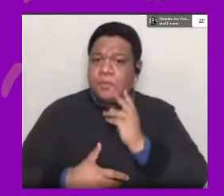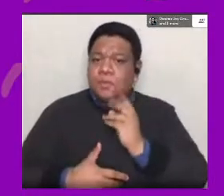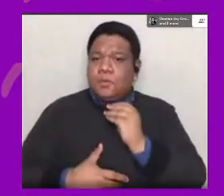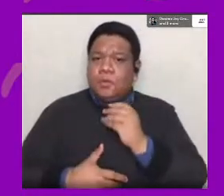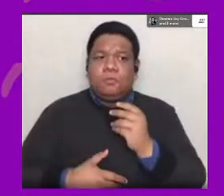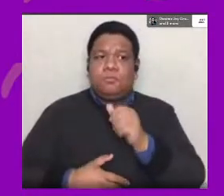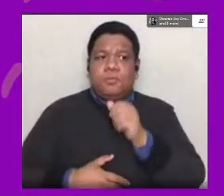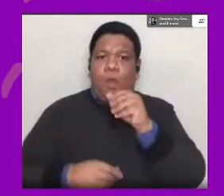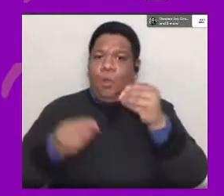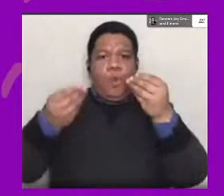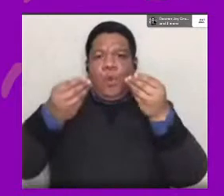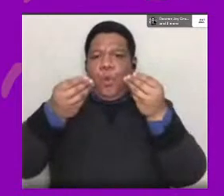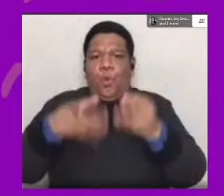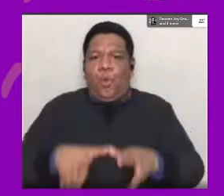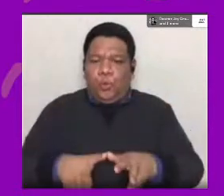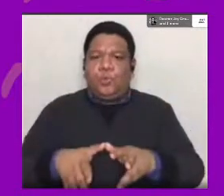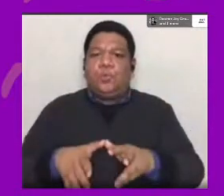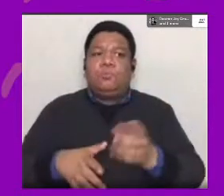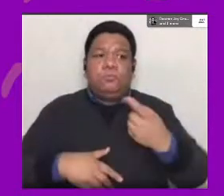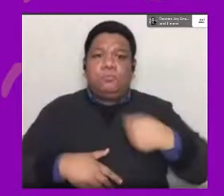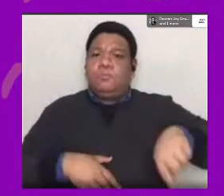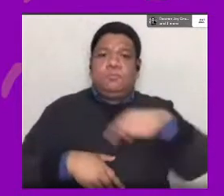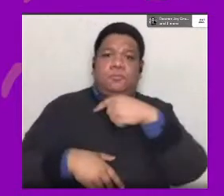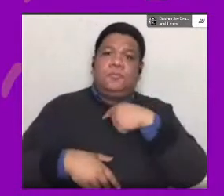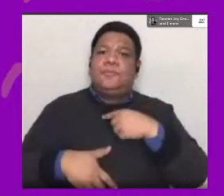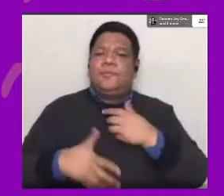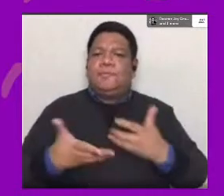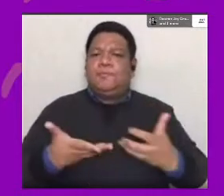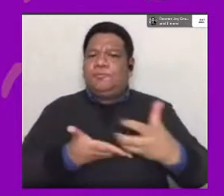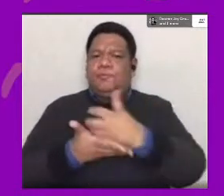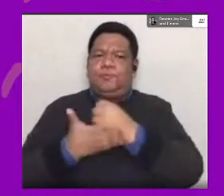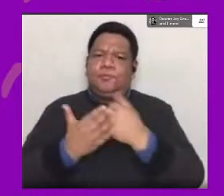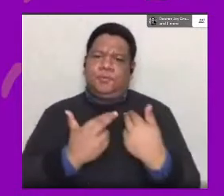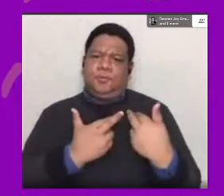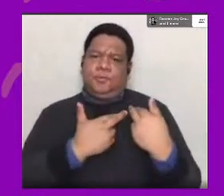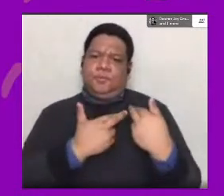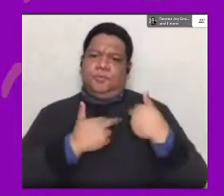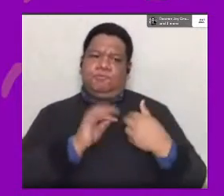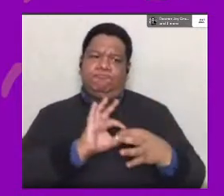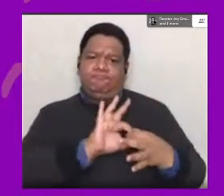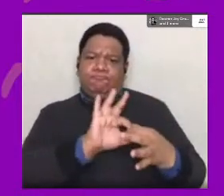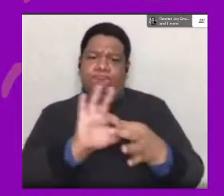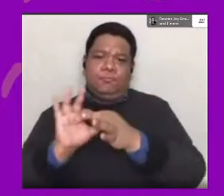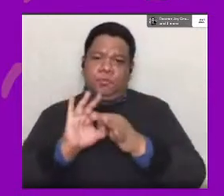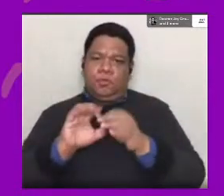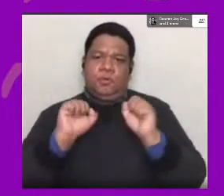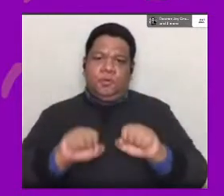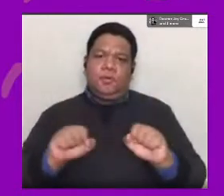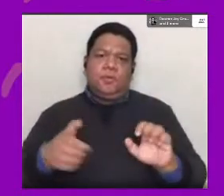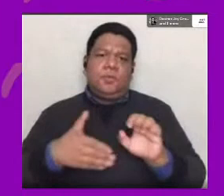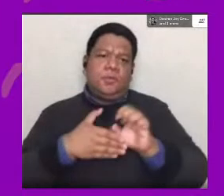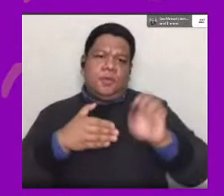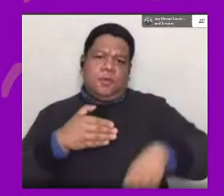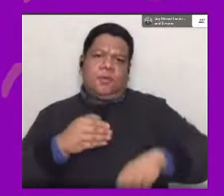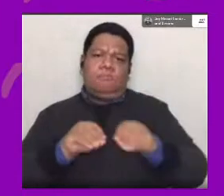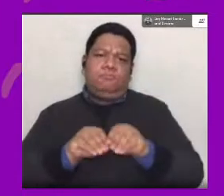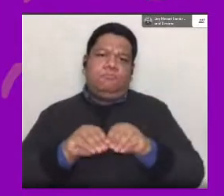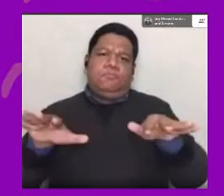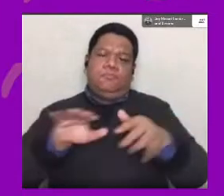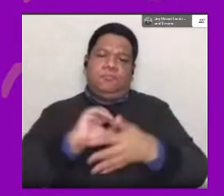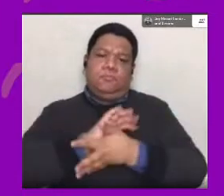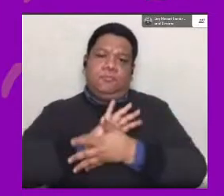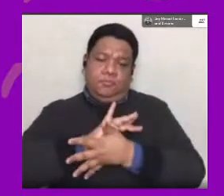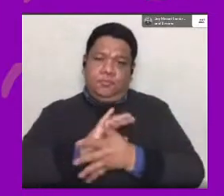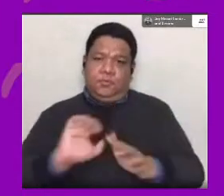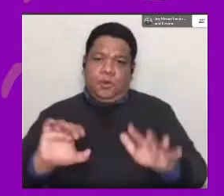lost on all of us who carry a collective responsibility to end this pandemic. As